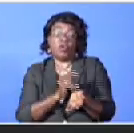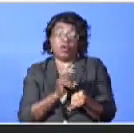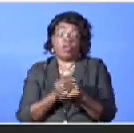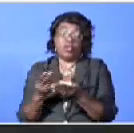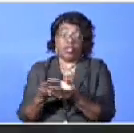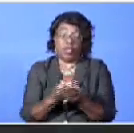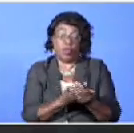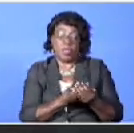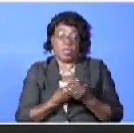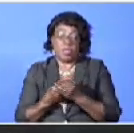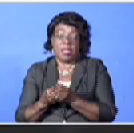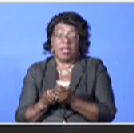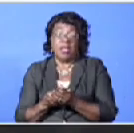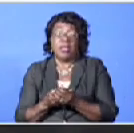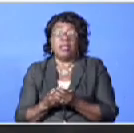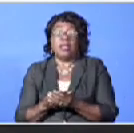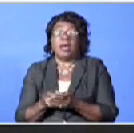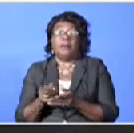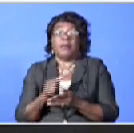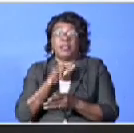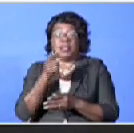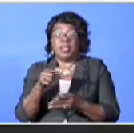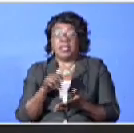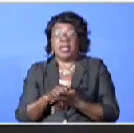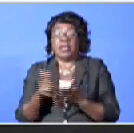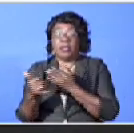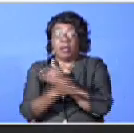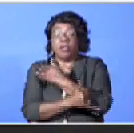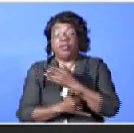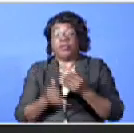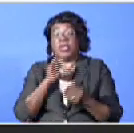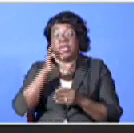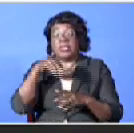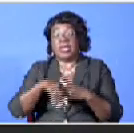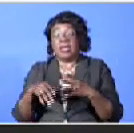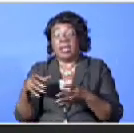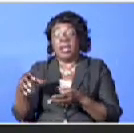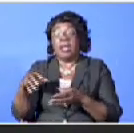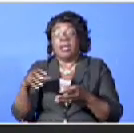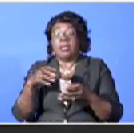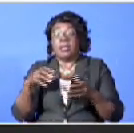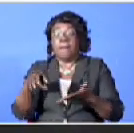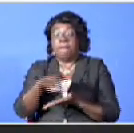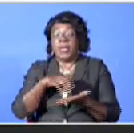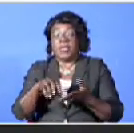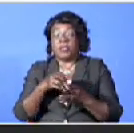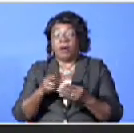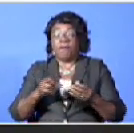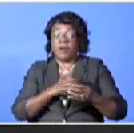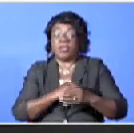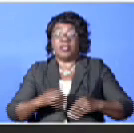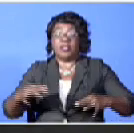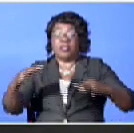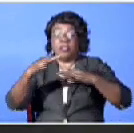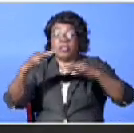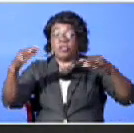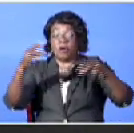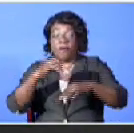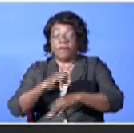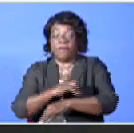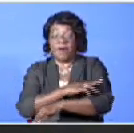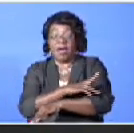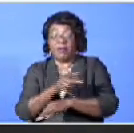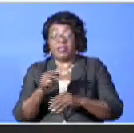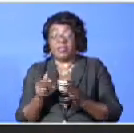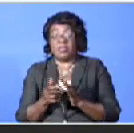Bassett. The allegation comes as officials say the country is in the midst of a surge in cases, and the Bahamas has recorded 8 deaths as a result of the